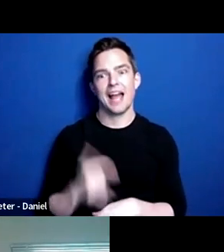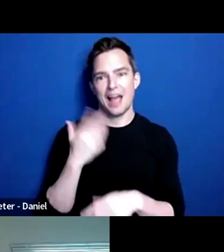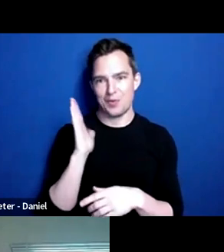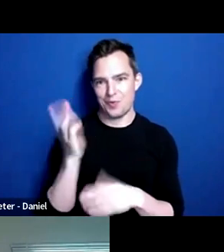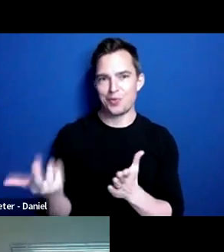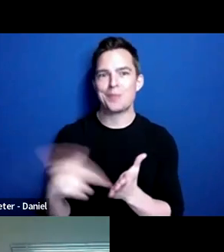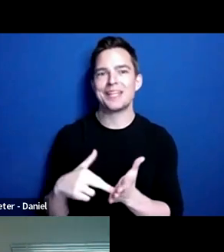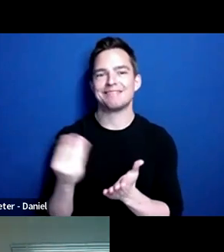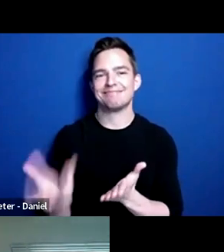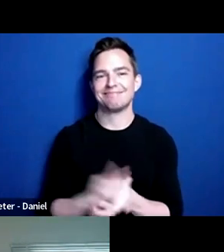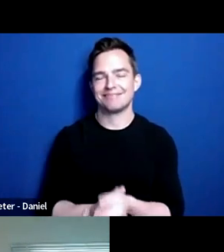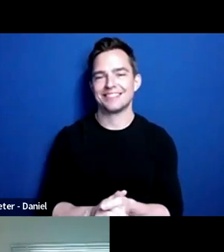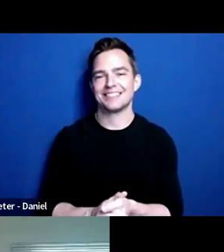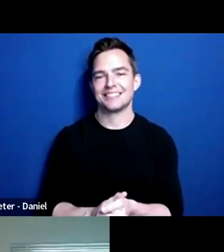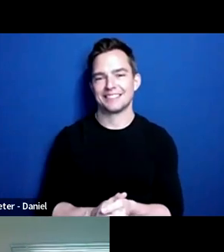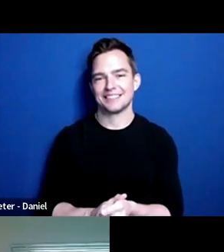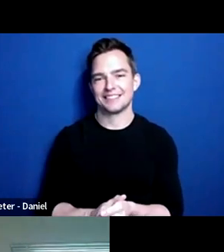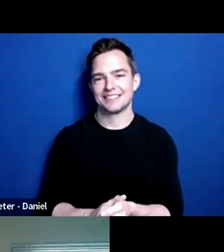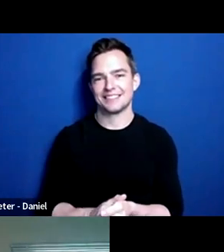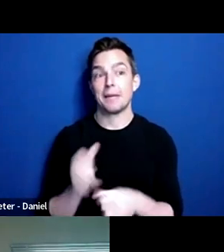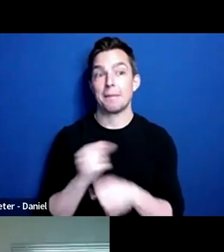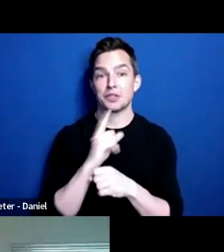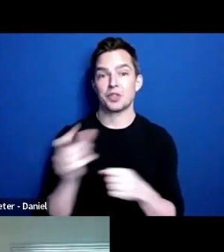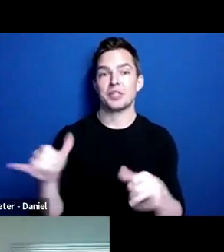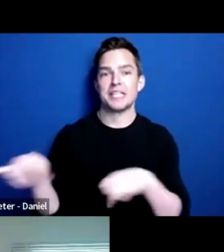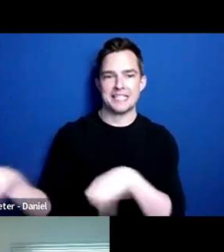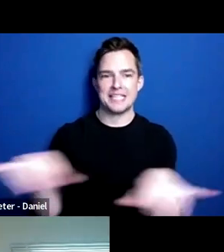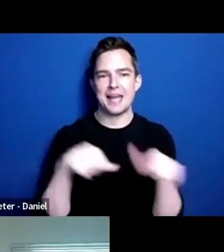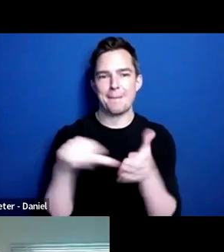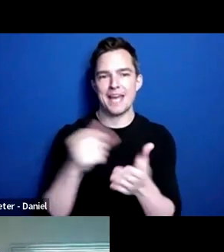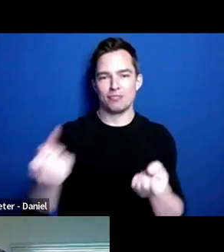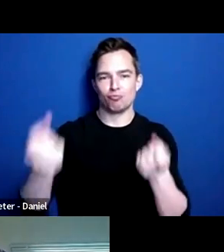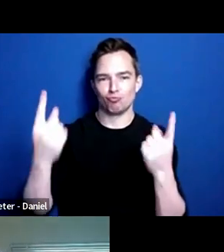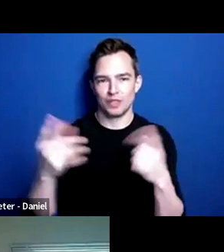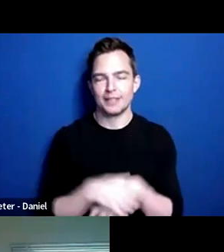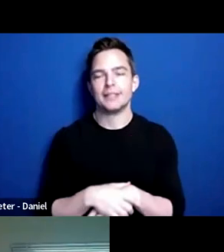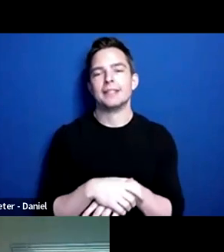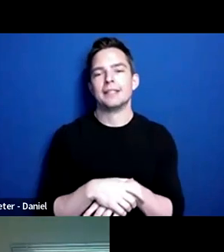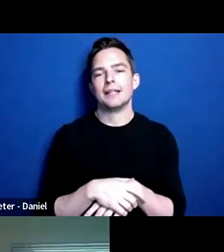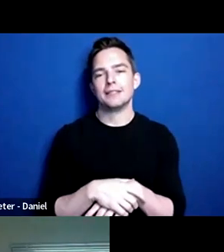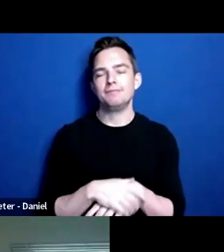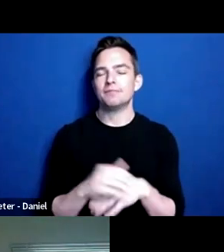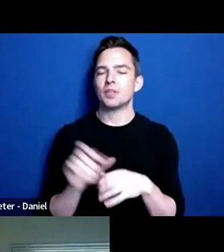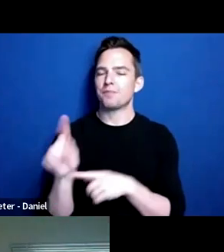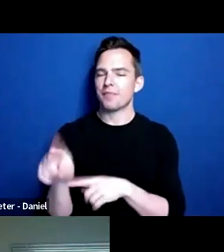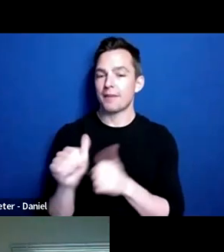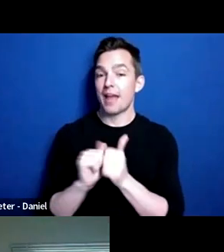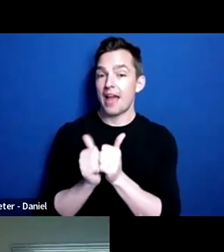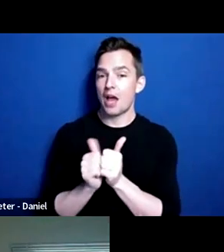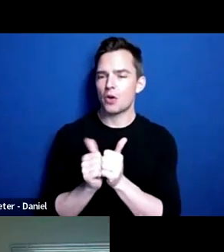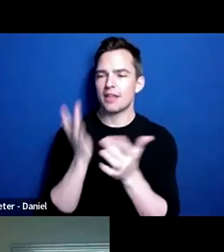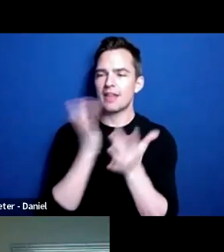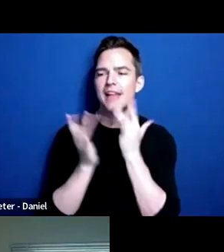it, okay? Just so we all on the same page of where we at. So how does the lack